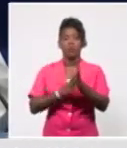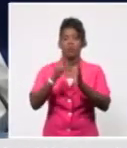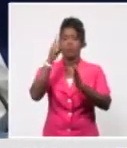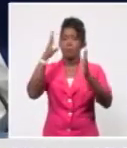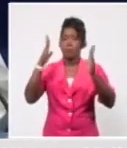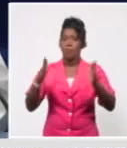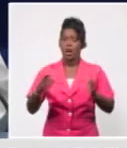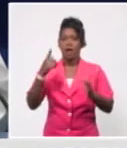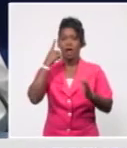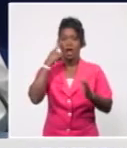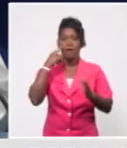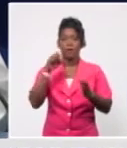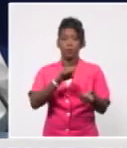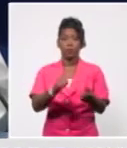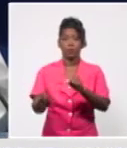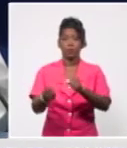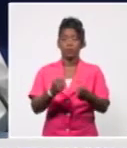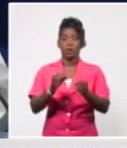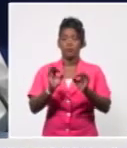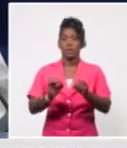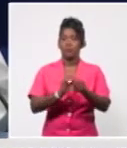3,878 people, or